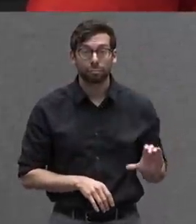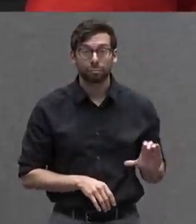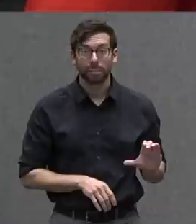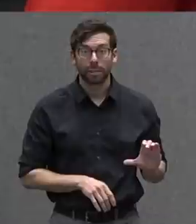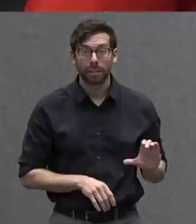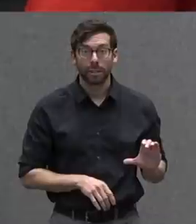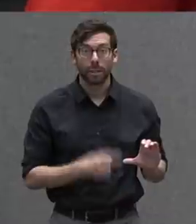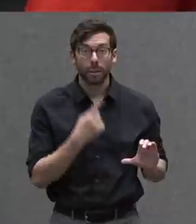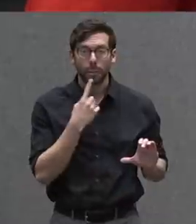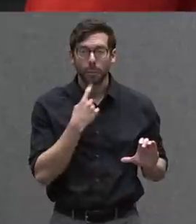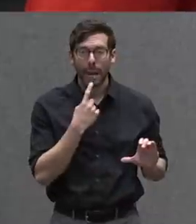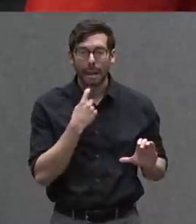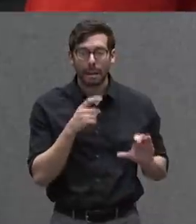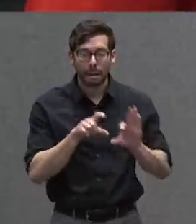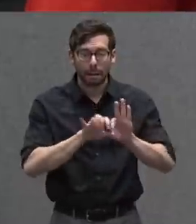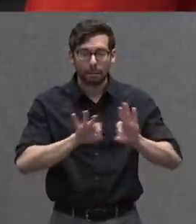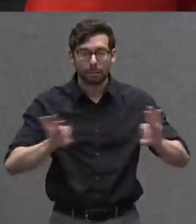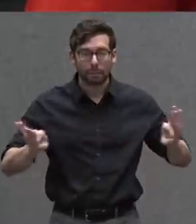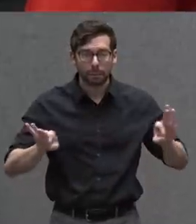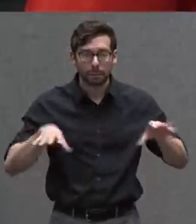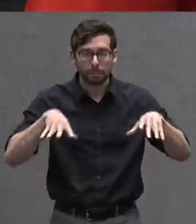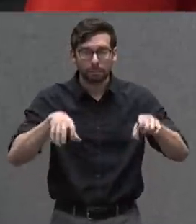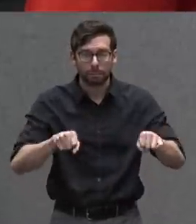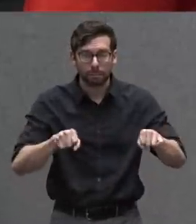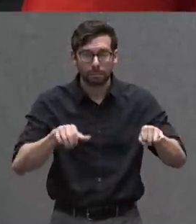Here's the red scooter again.